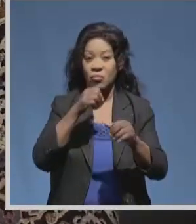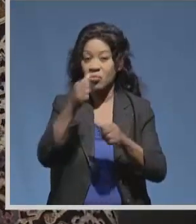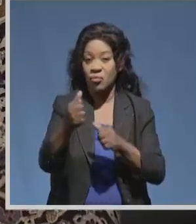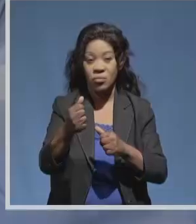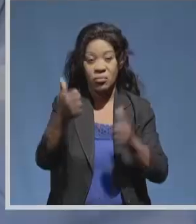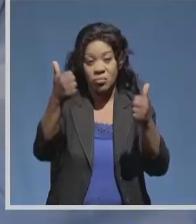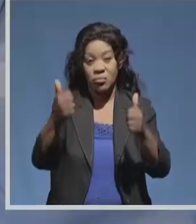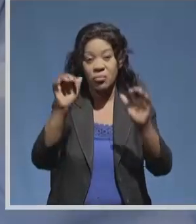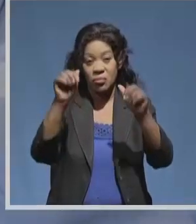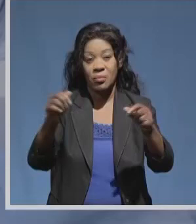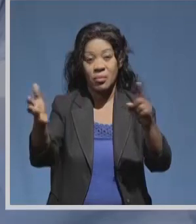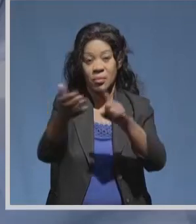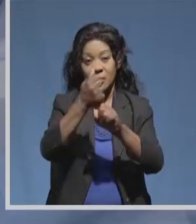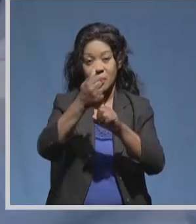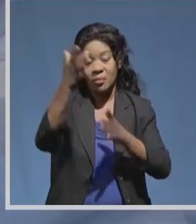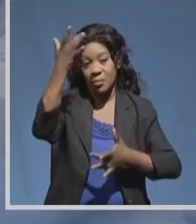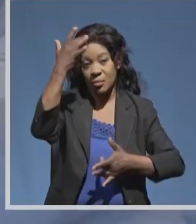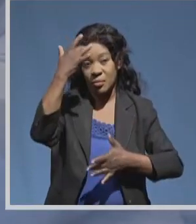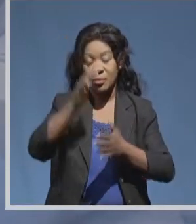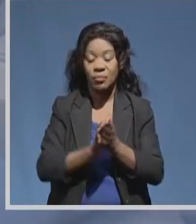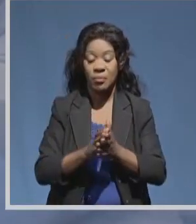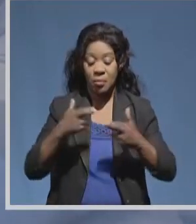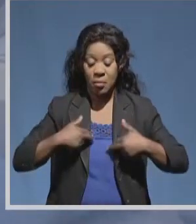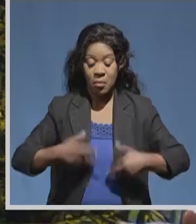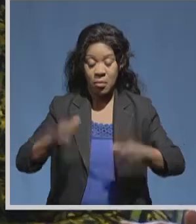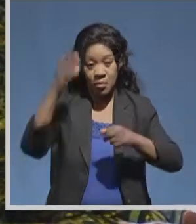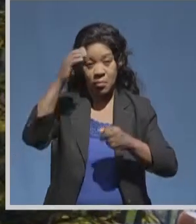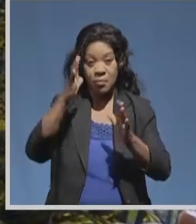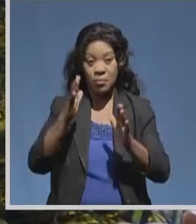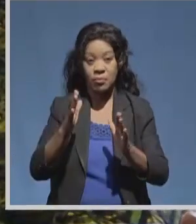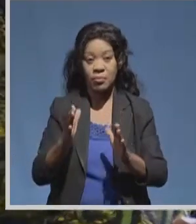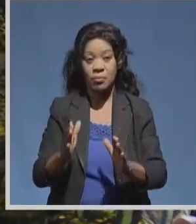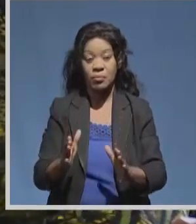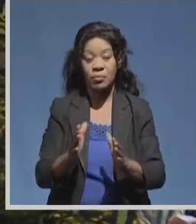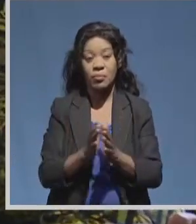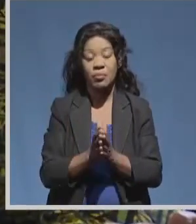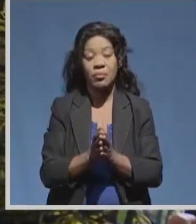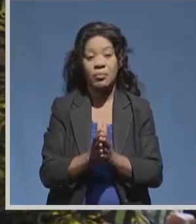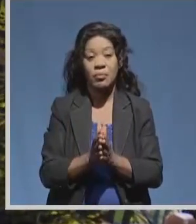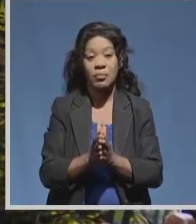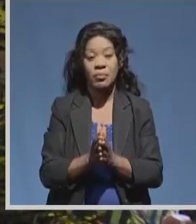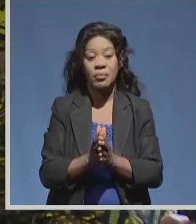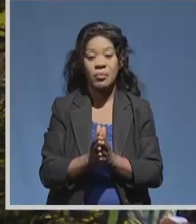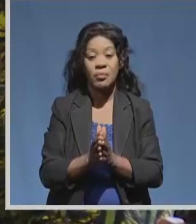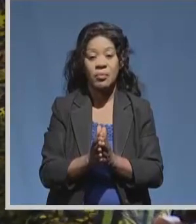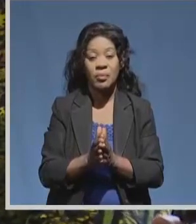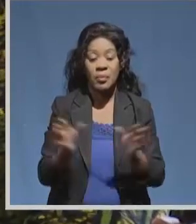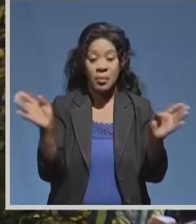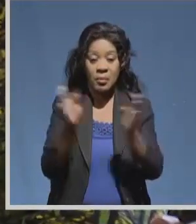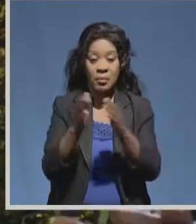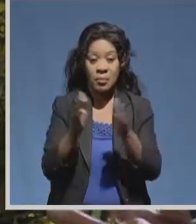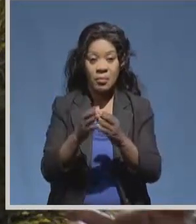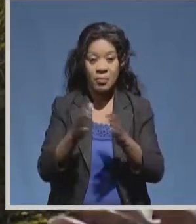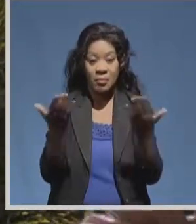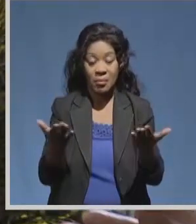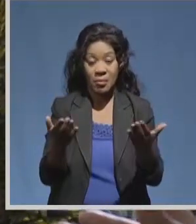the disease. Minister of Health Chitalu Chilufya spoke about certification rules on public gatherings.